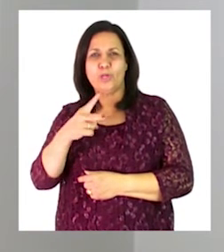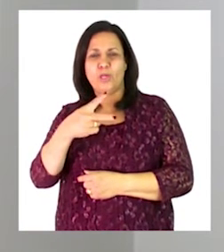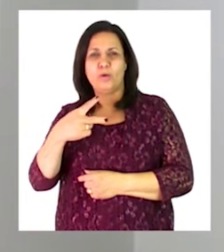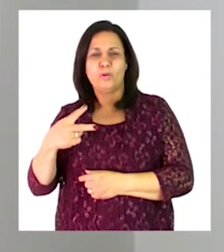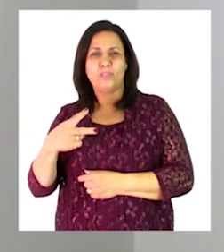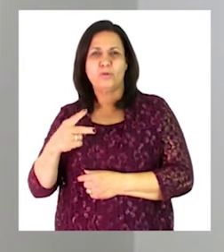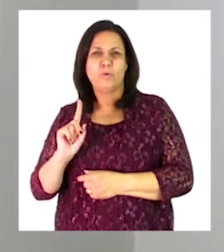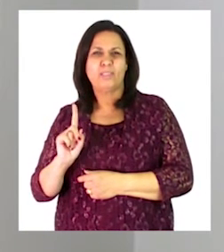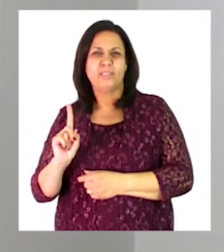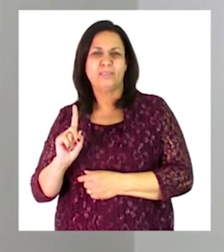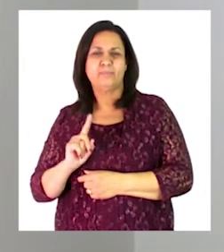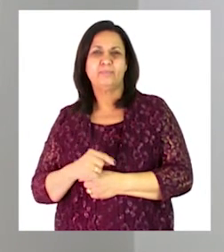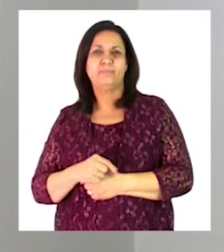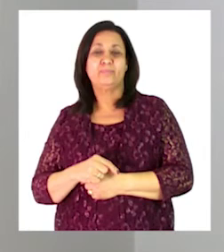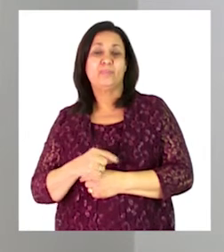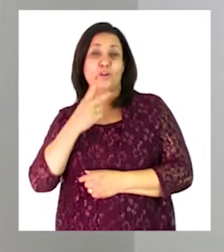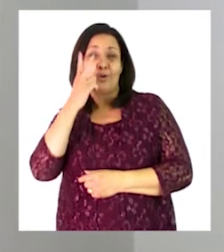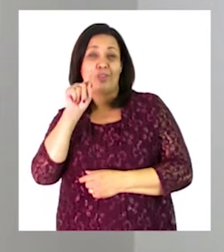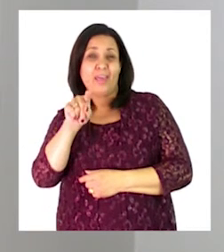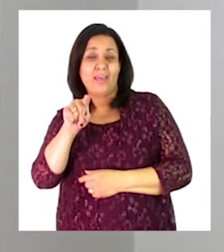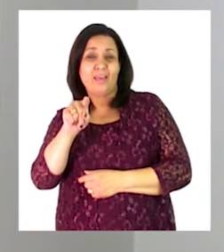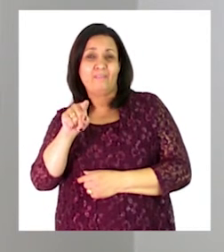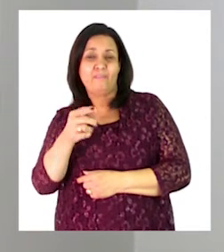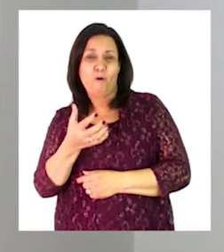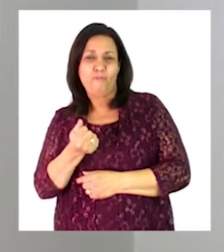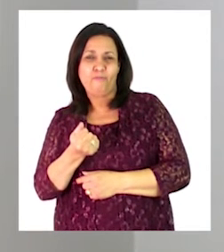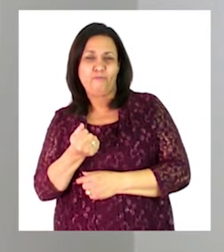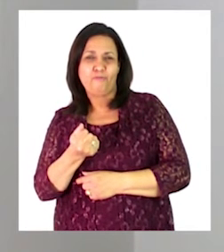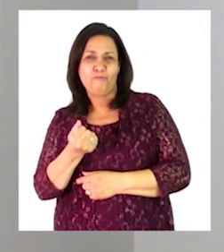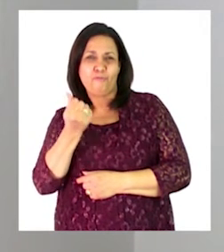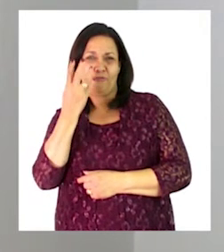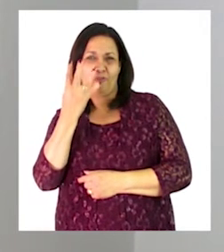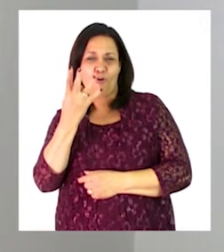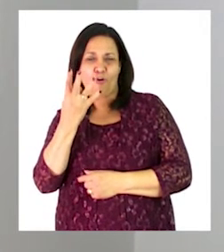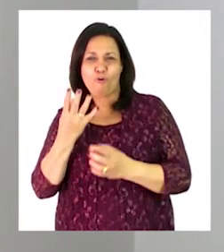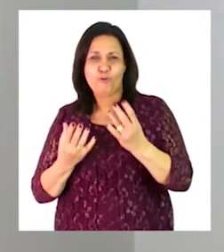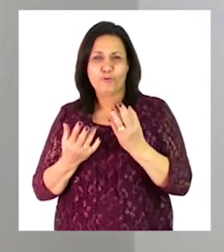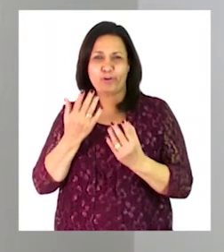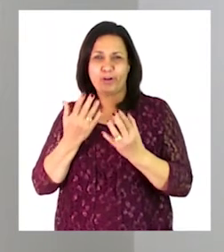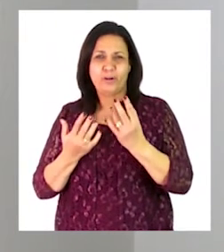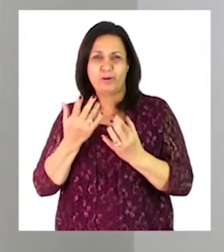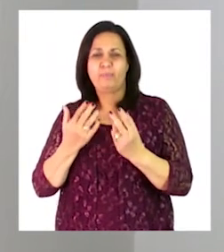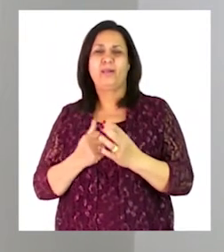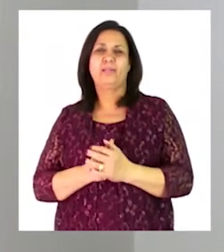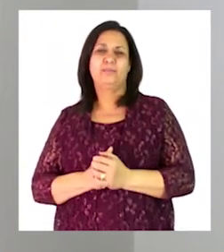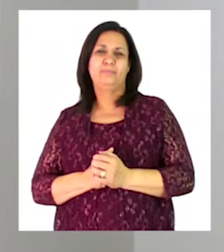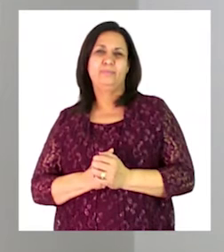you look on my little board, I have 4 green